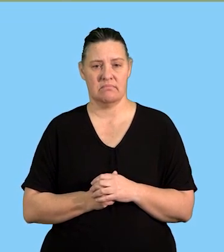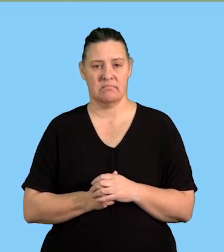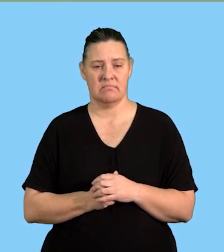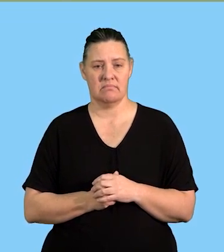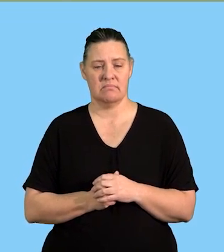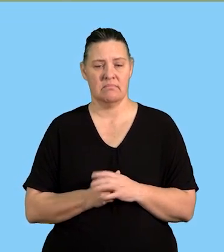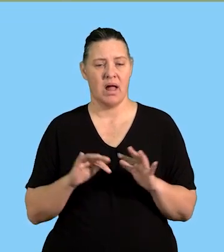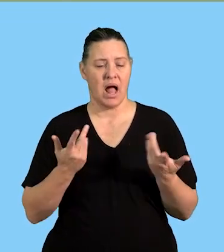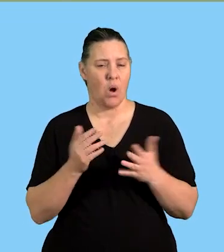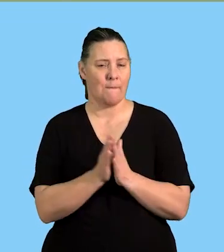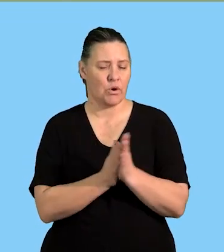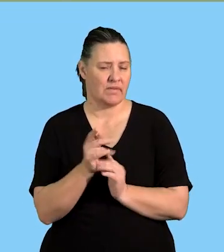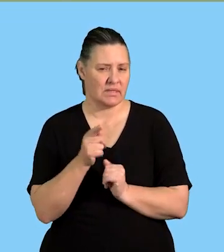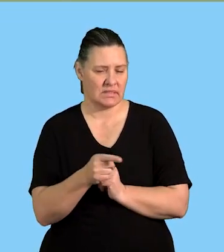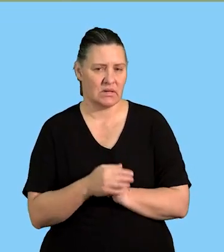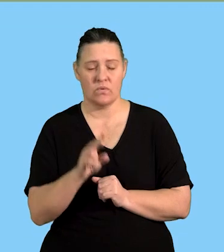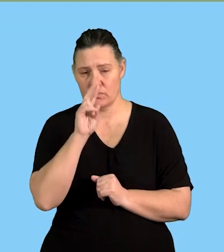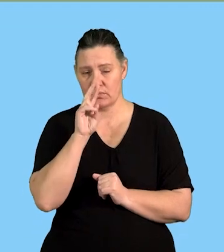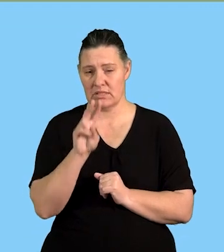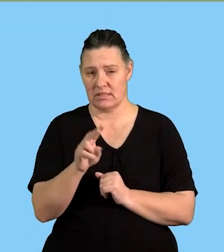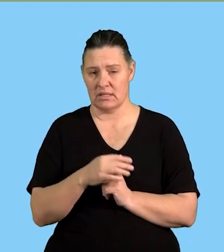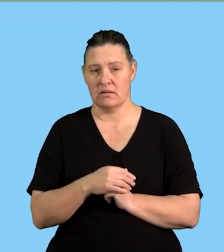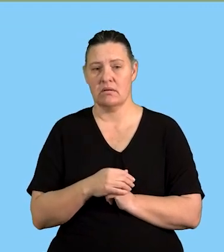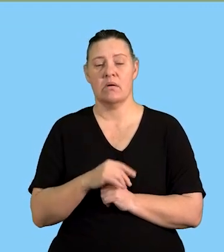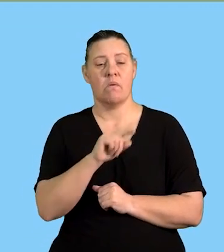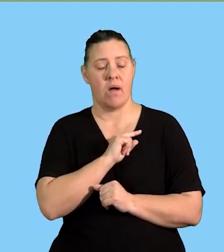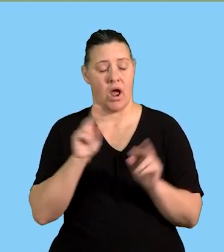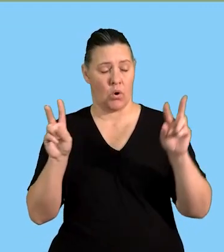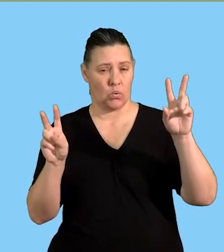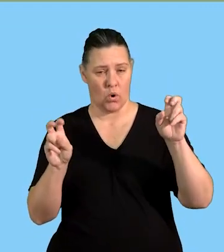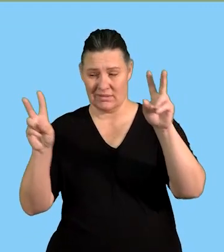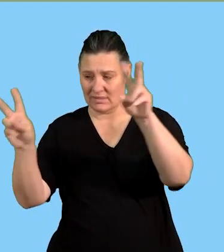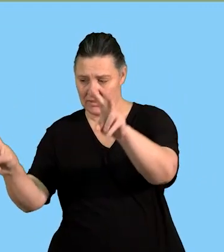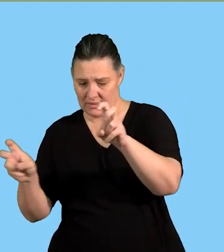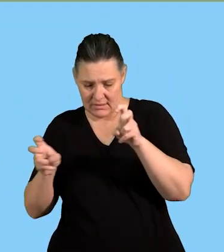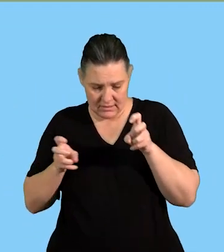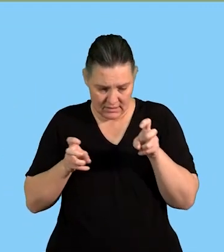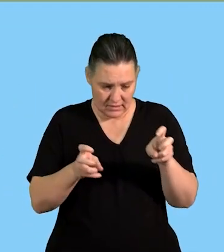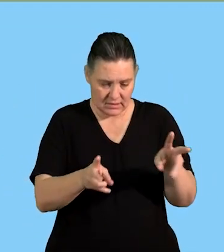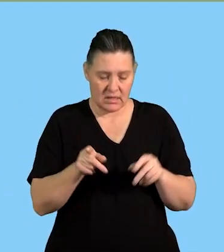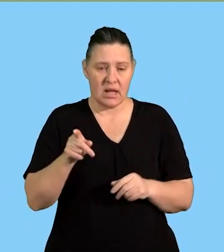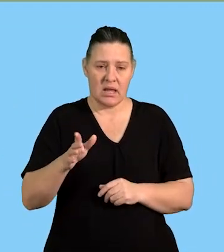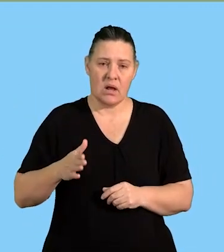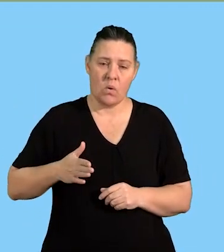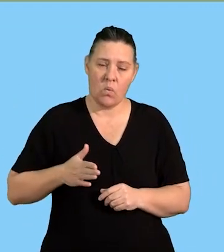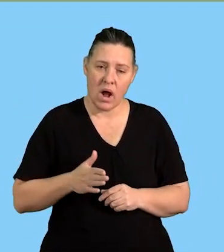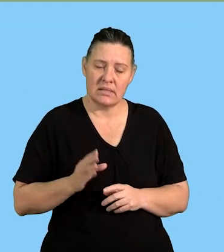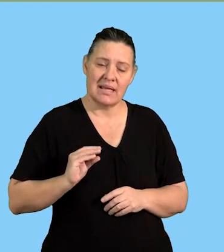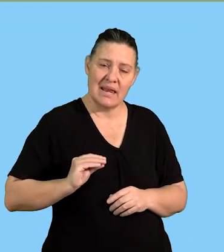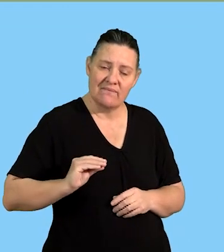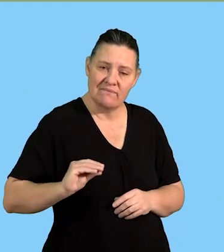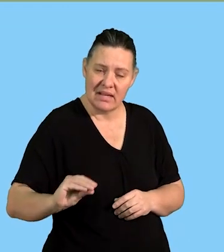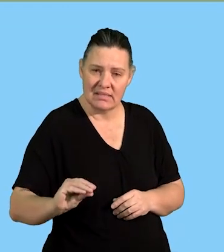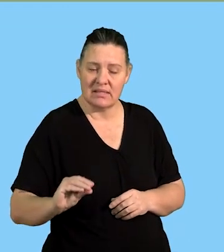rate, how do we motivate that? We say now, we quote as it is. He wants to